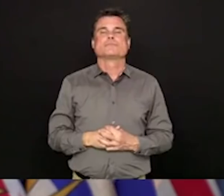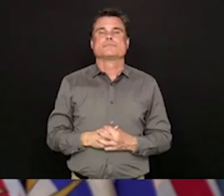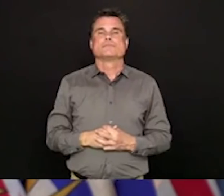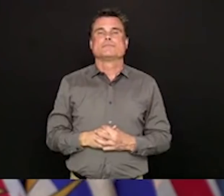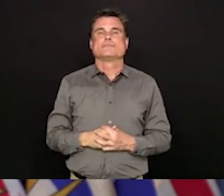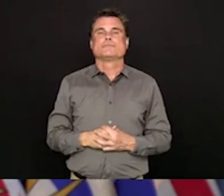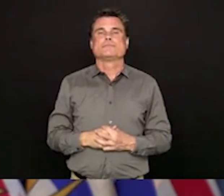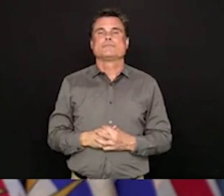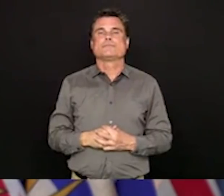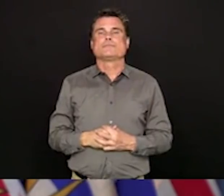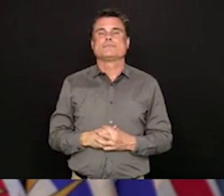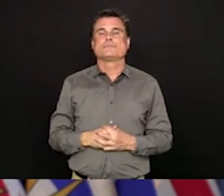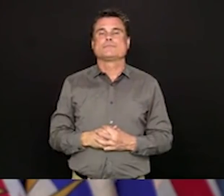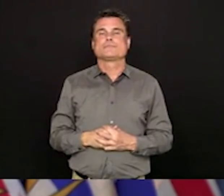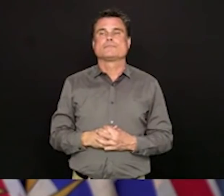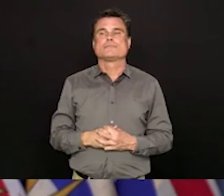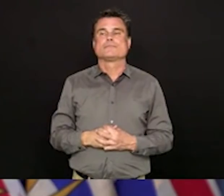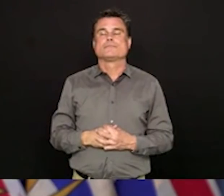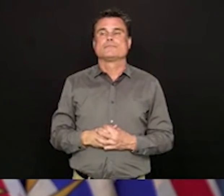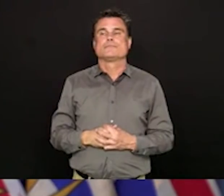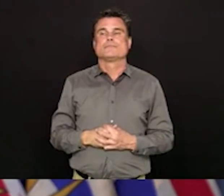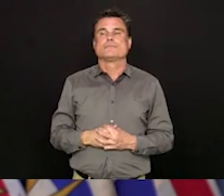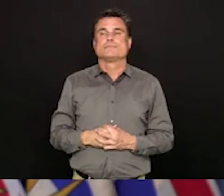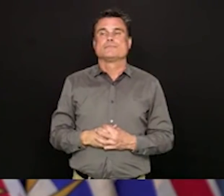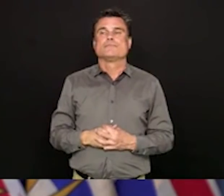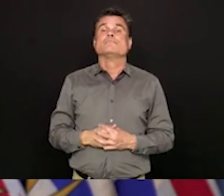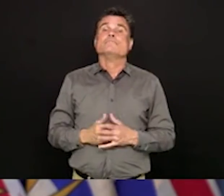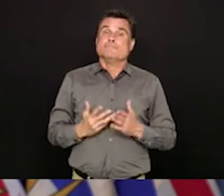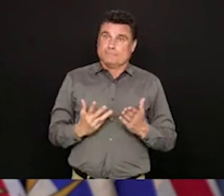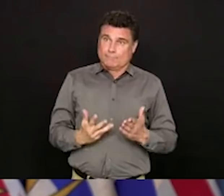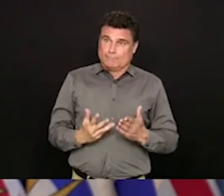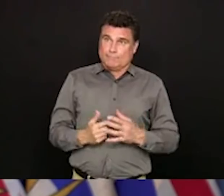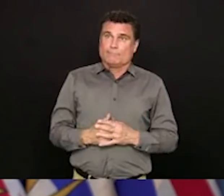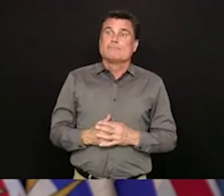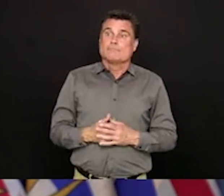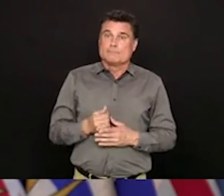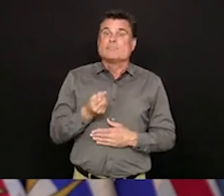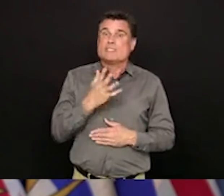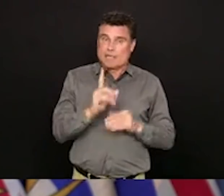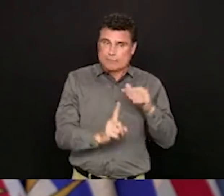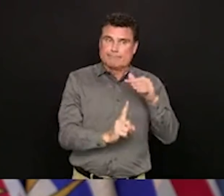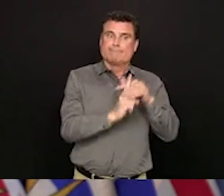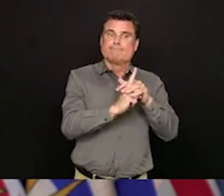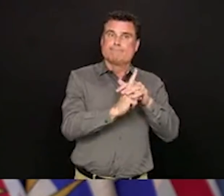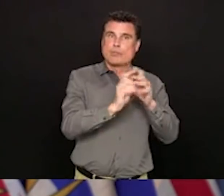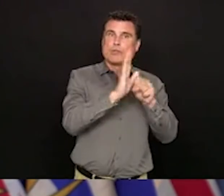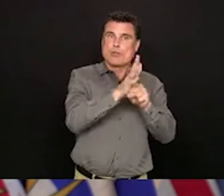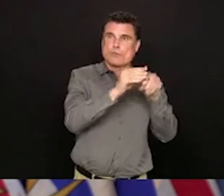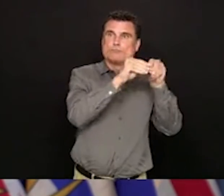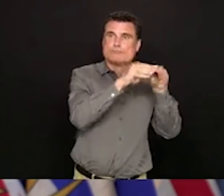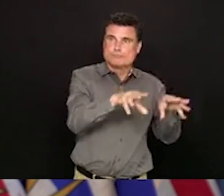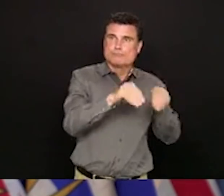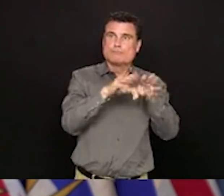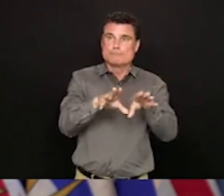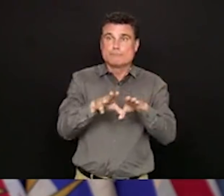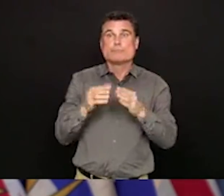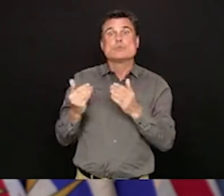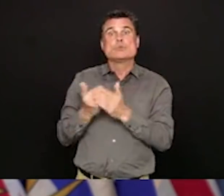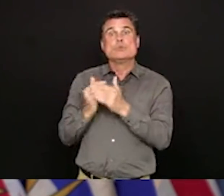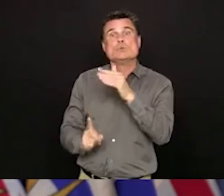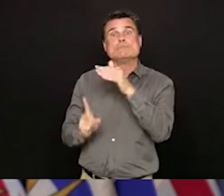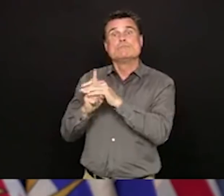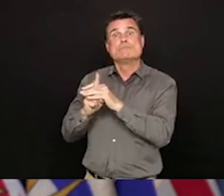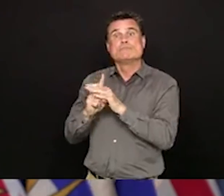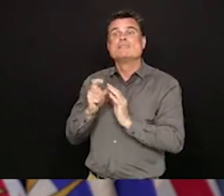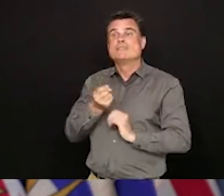have a number of outbreaks, as you are aware. We have 3 new outbreaks in long-term care facilities that were announced earlier